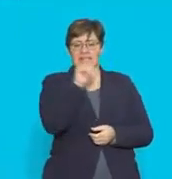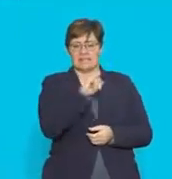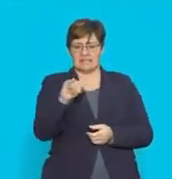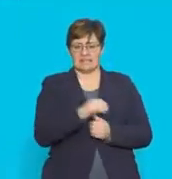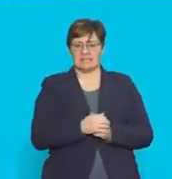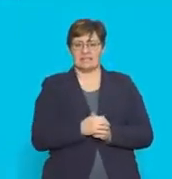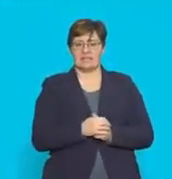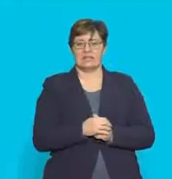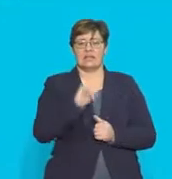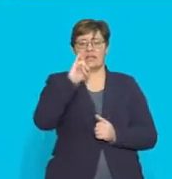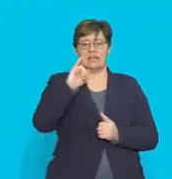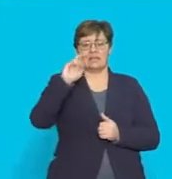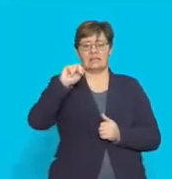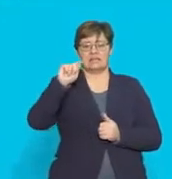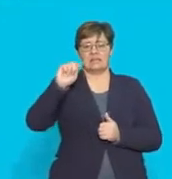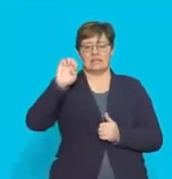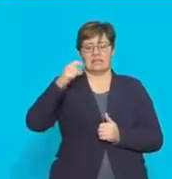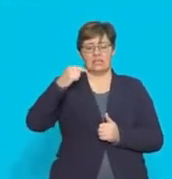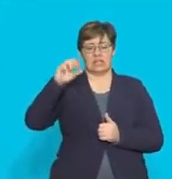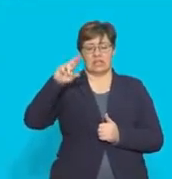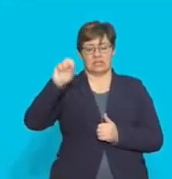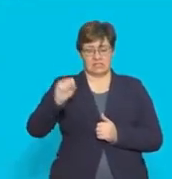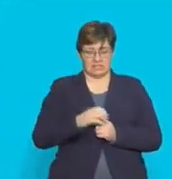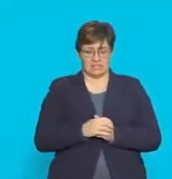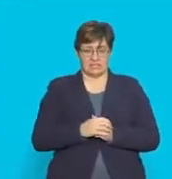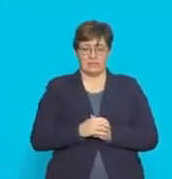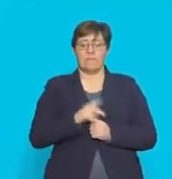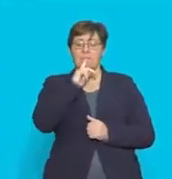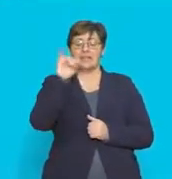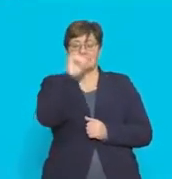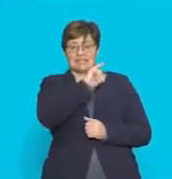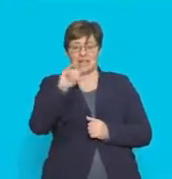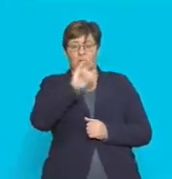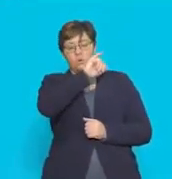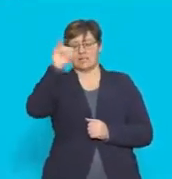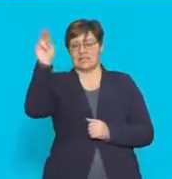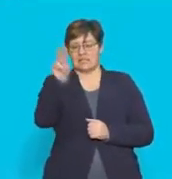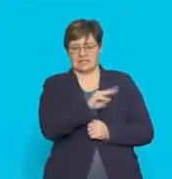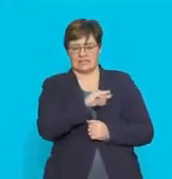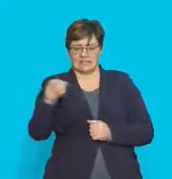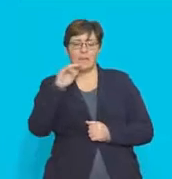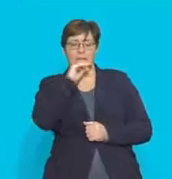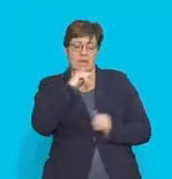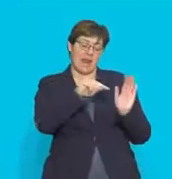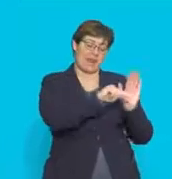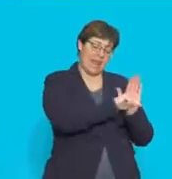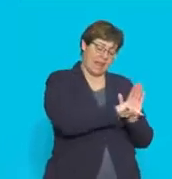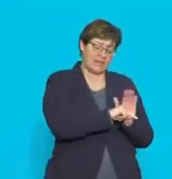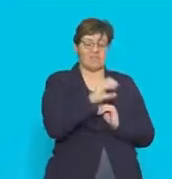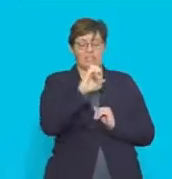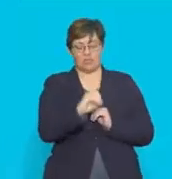integers to mean that these are both the negative and the positive numbers, and also